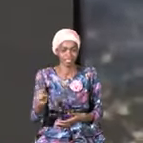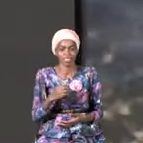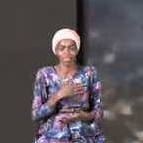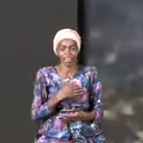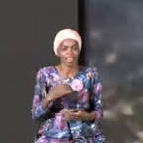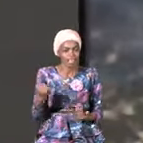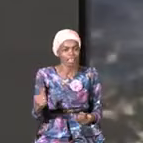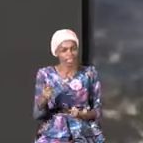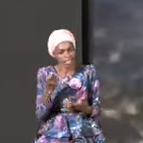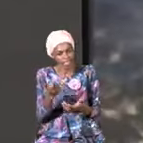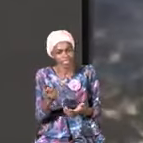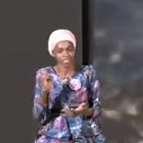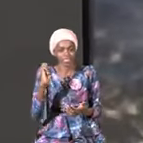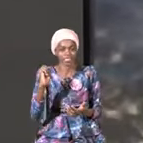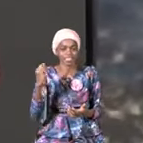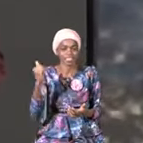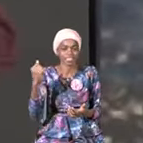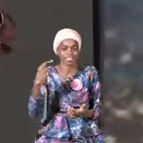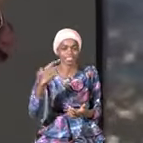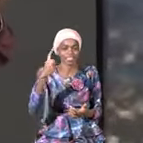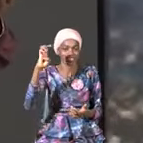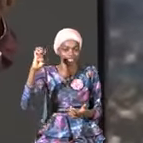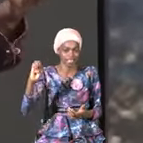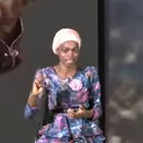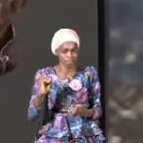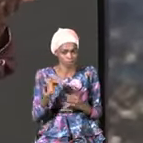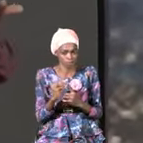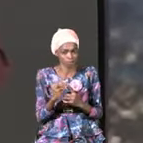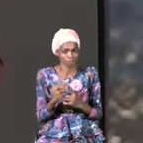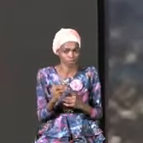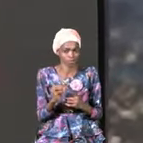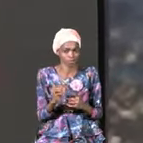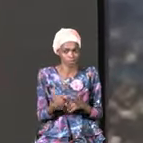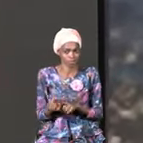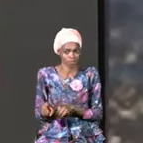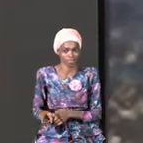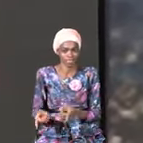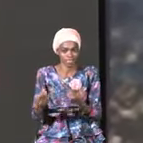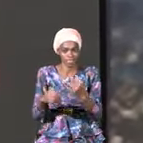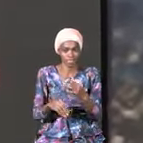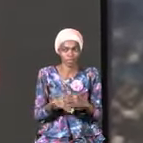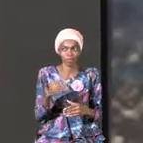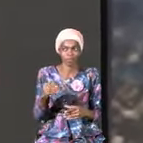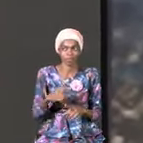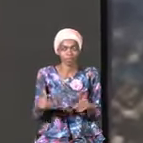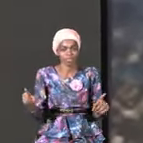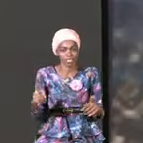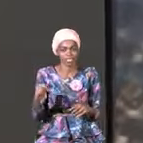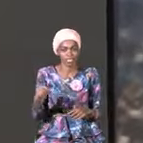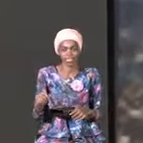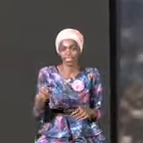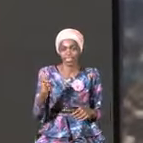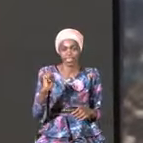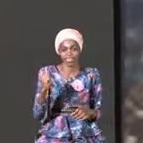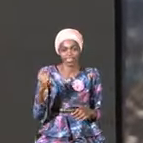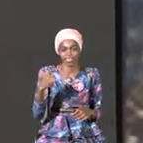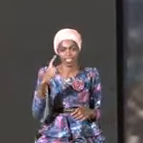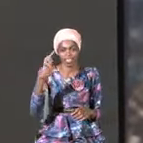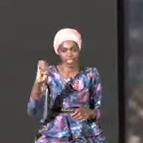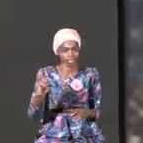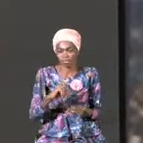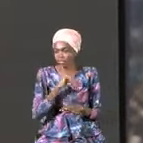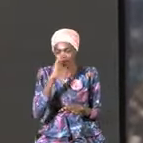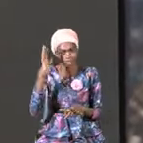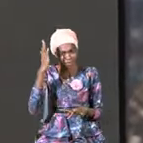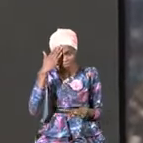eaglet, came out. But the eaglet did not know her mother, because the father took